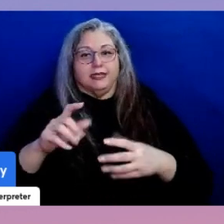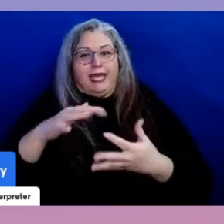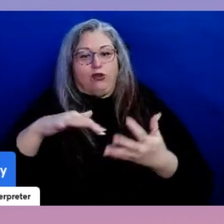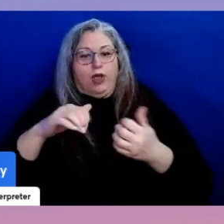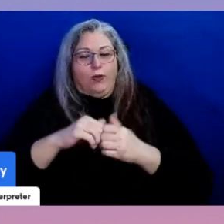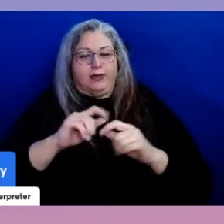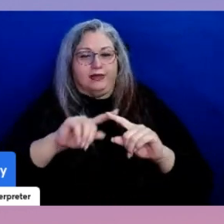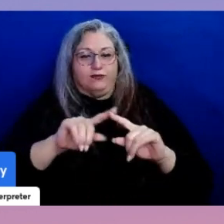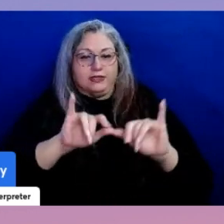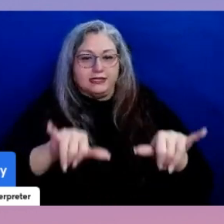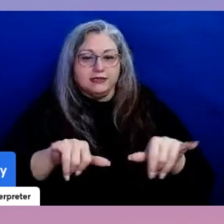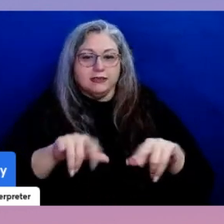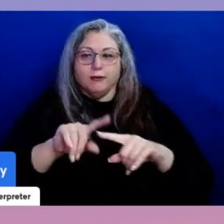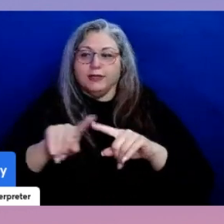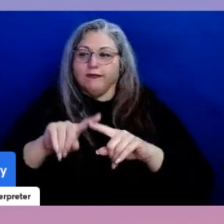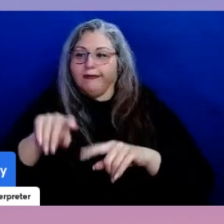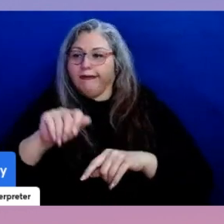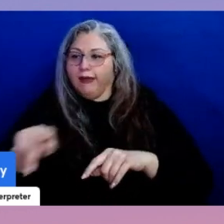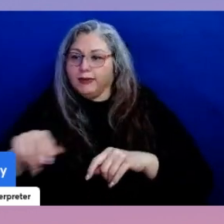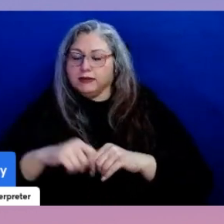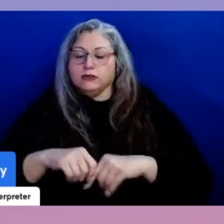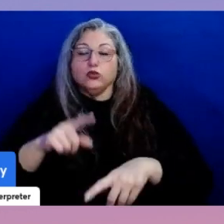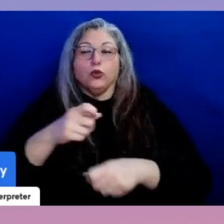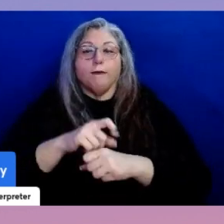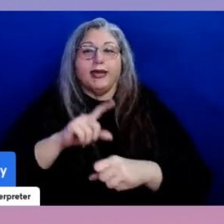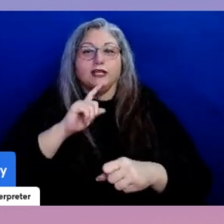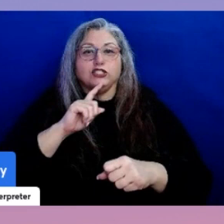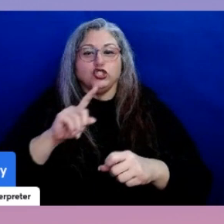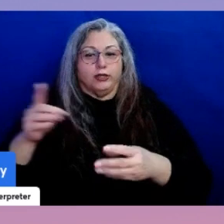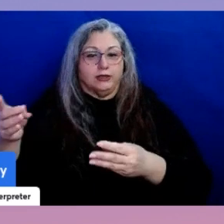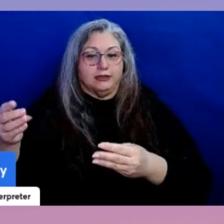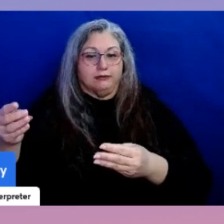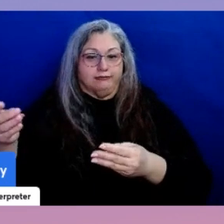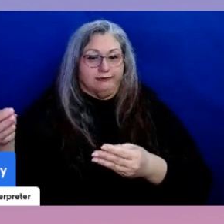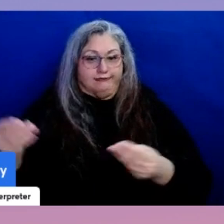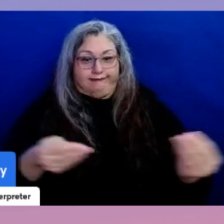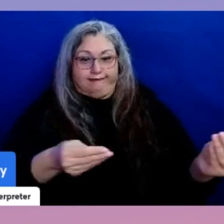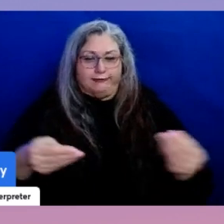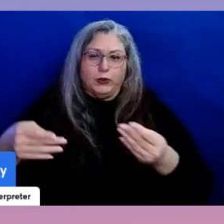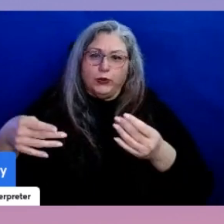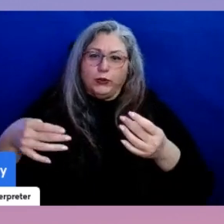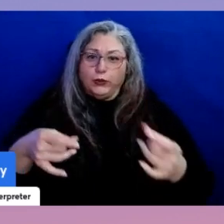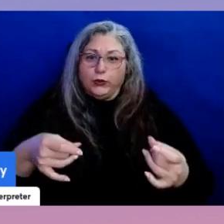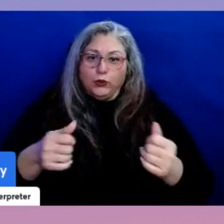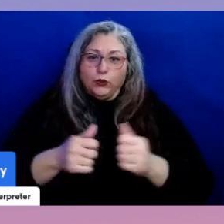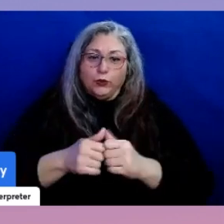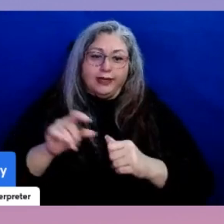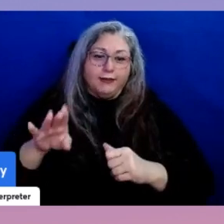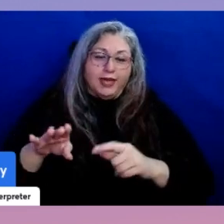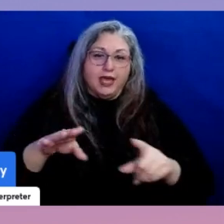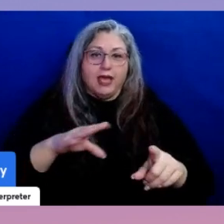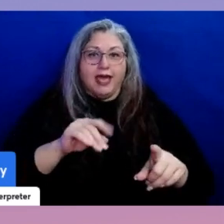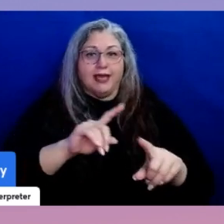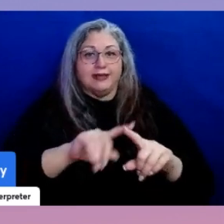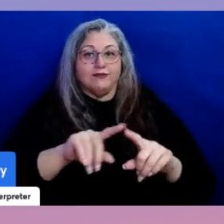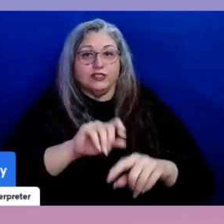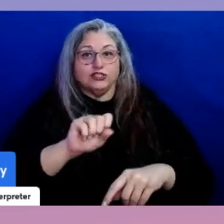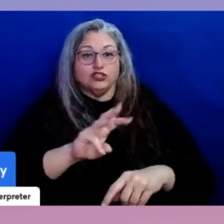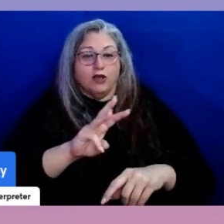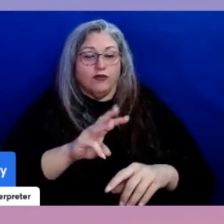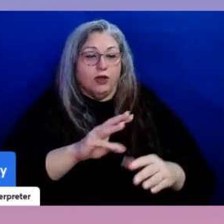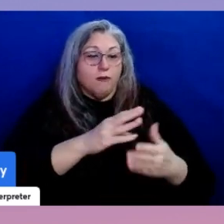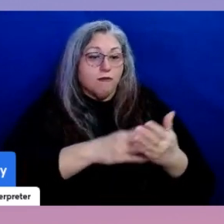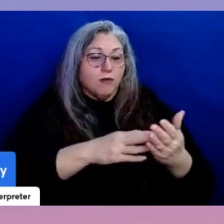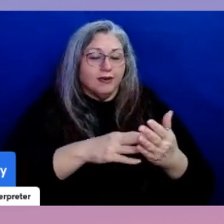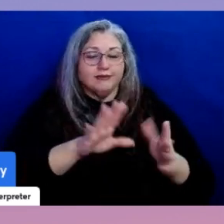applications. Ensuring a seamless exchange between databases and different software components, especially in